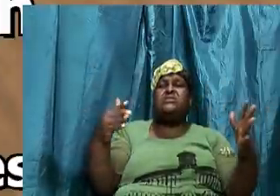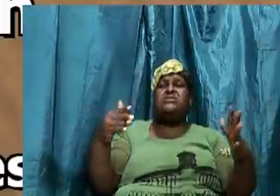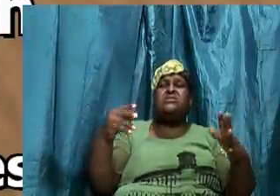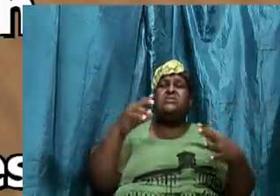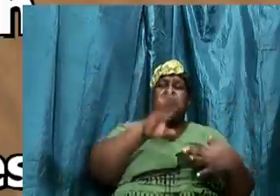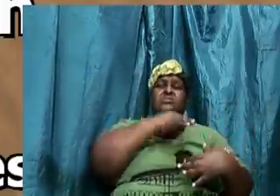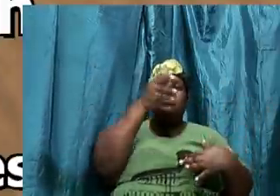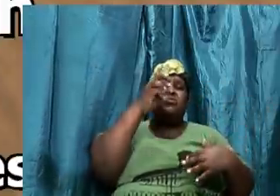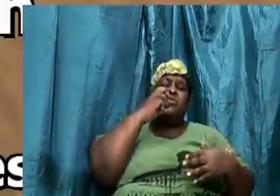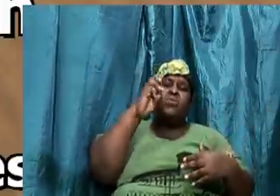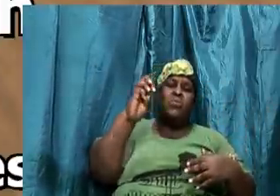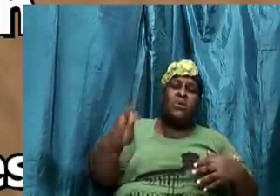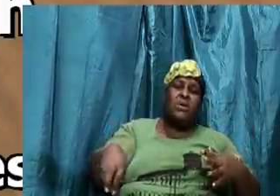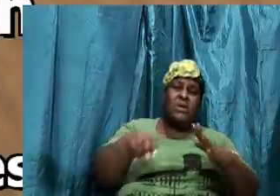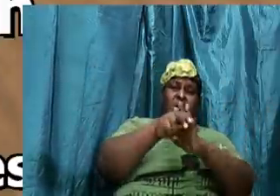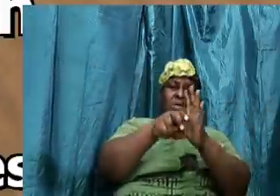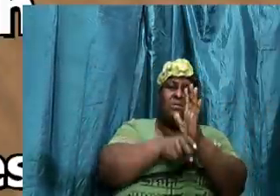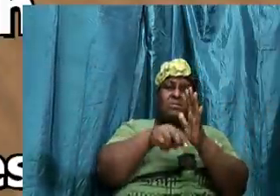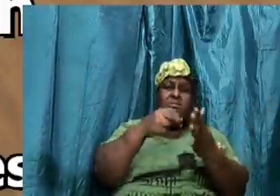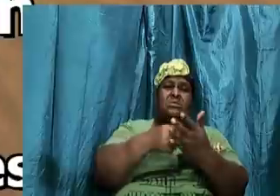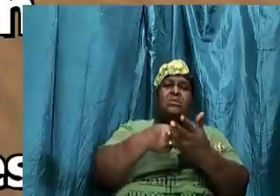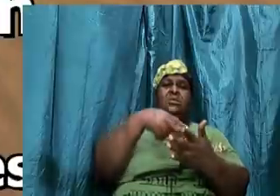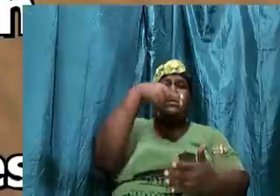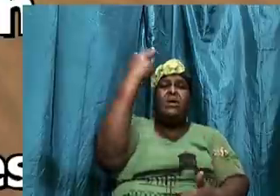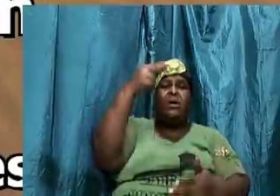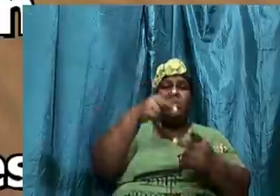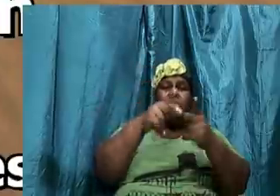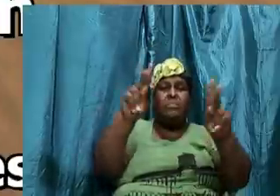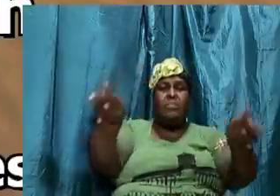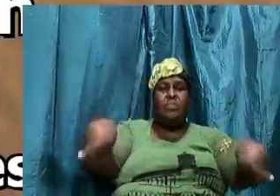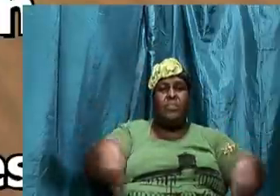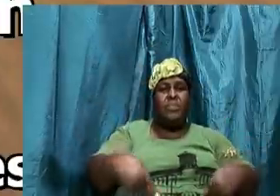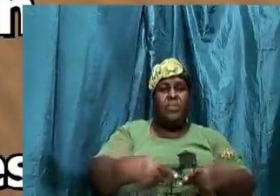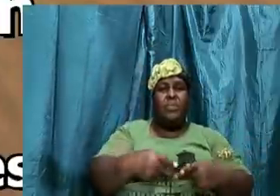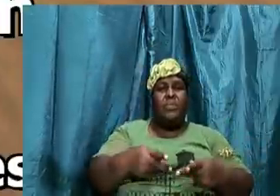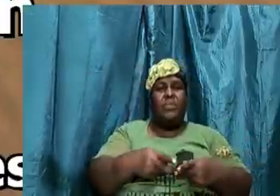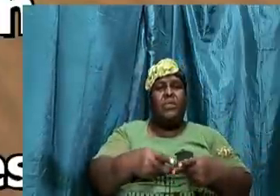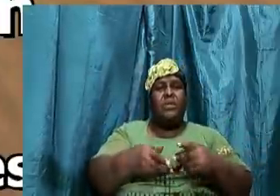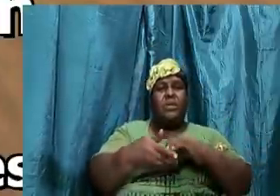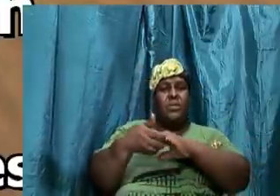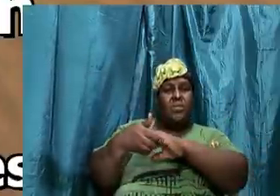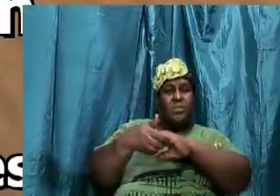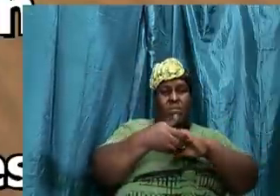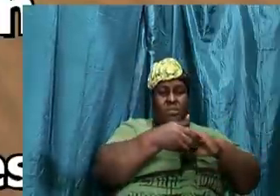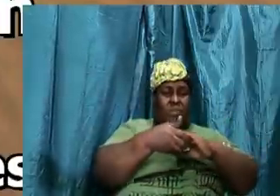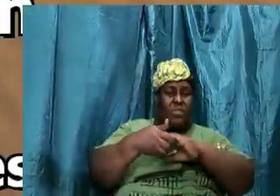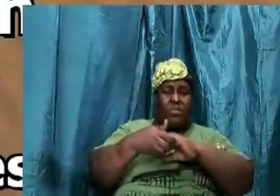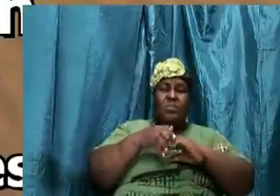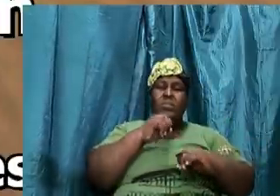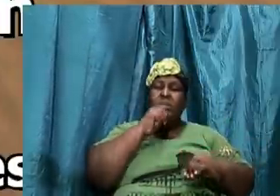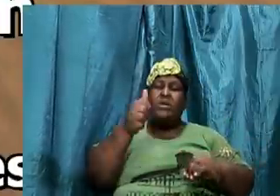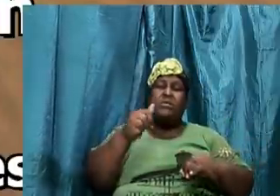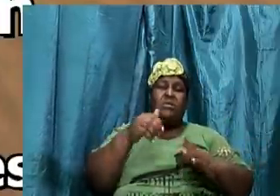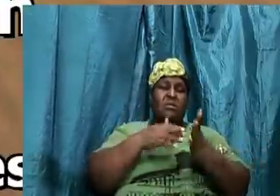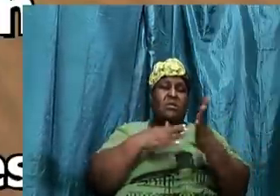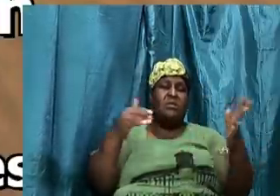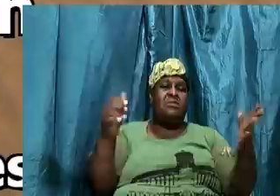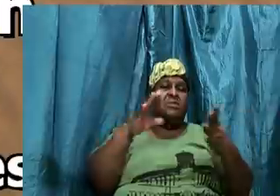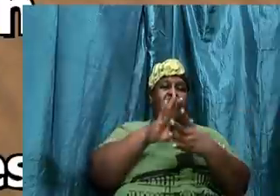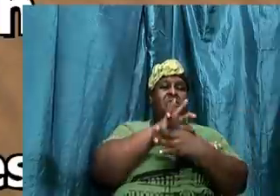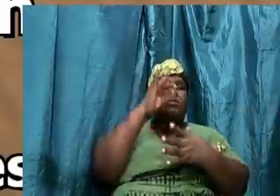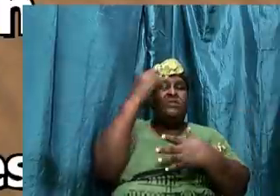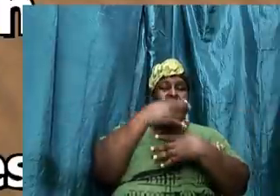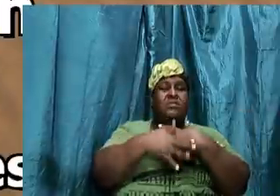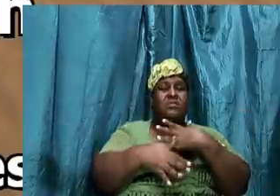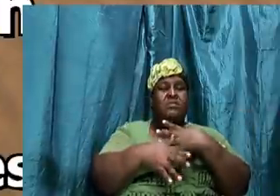spiritual wickedness in high places. For we wrestle not against flesh and blood, but